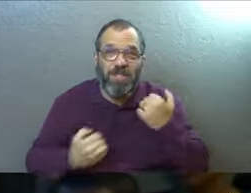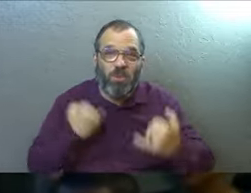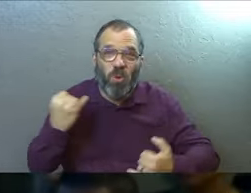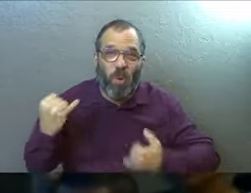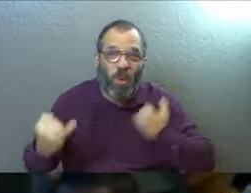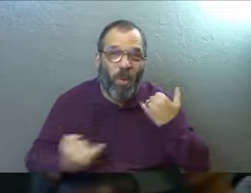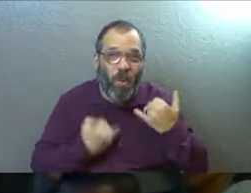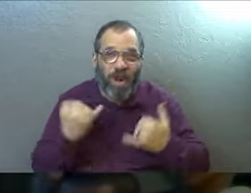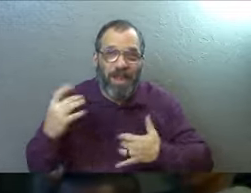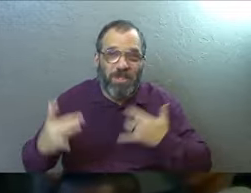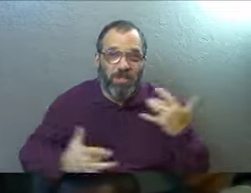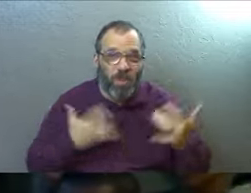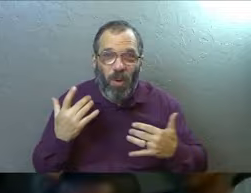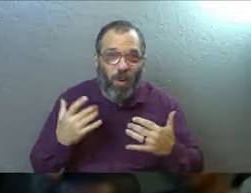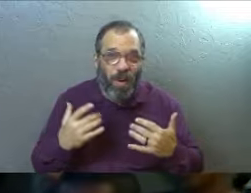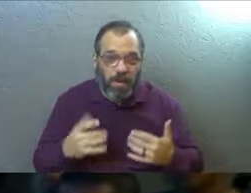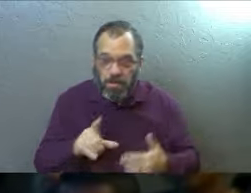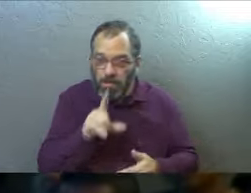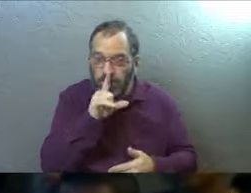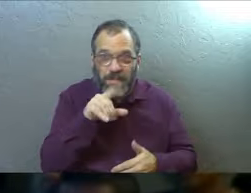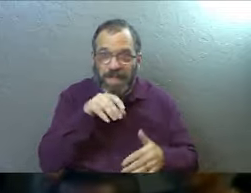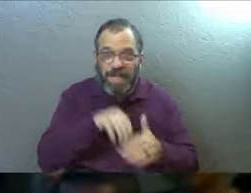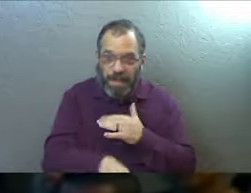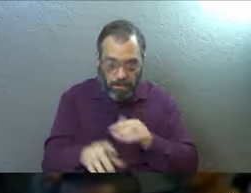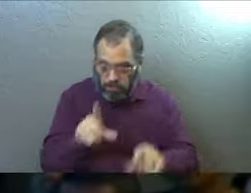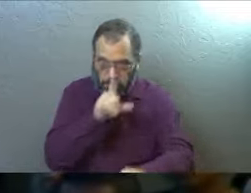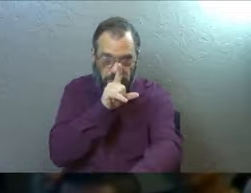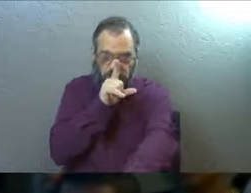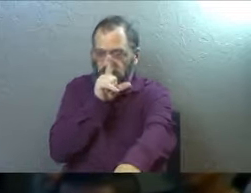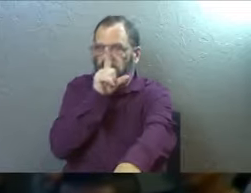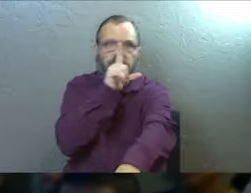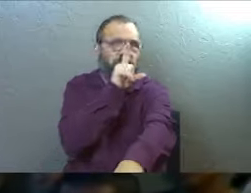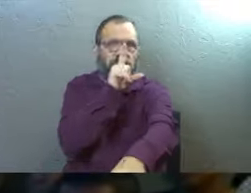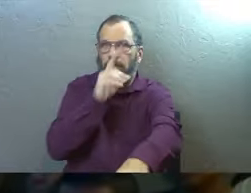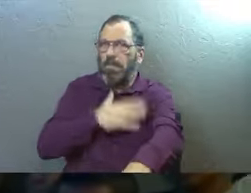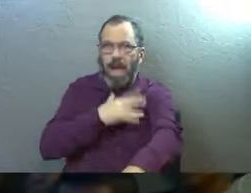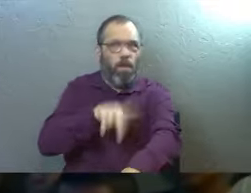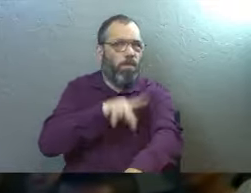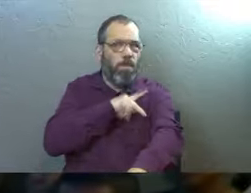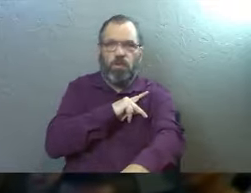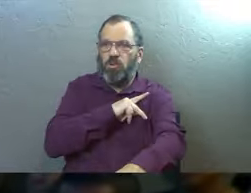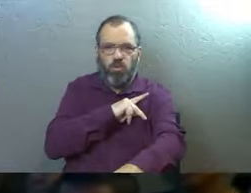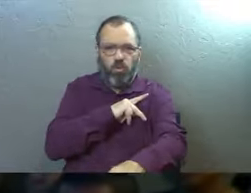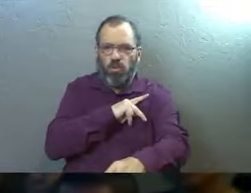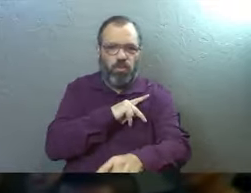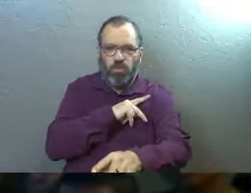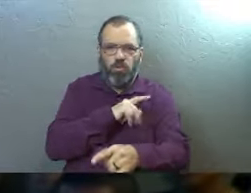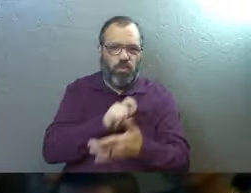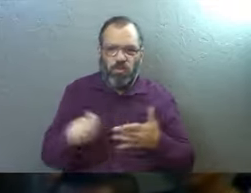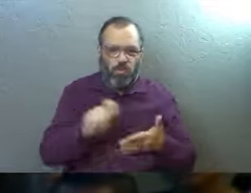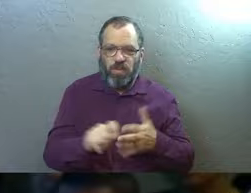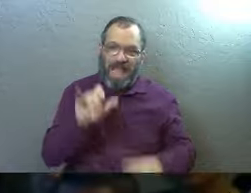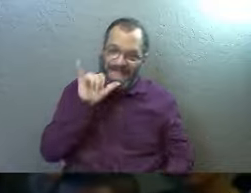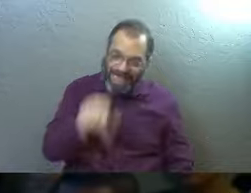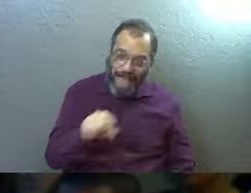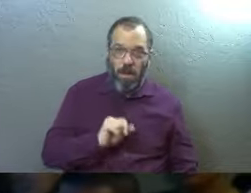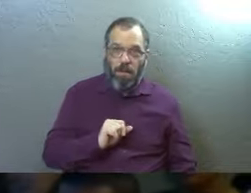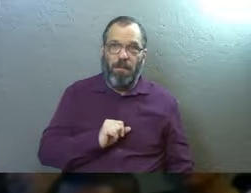joy, in that passage. That's not me entering anything into that in my own personal whatever. That's just